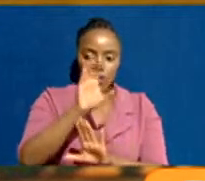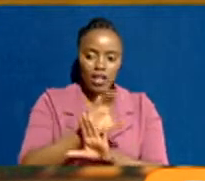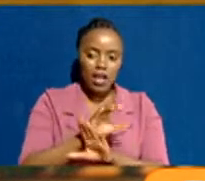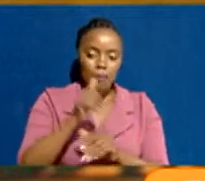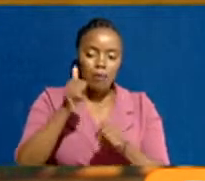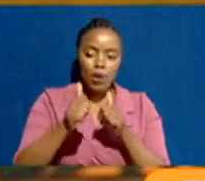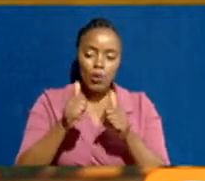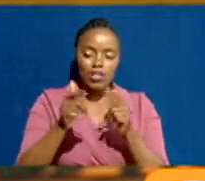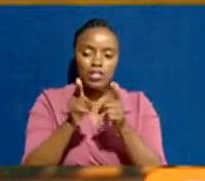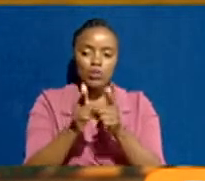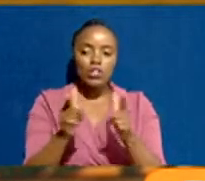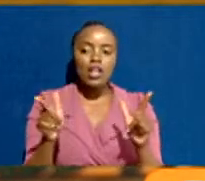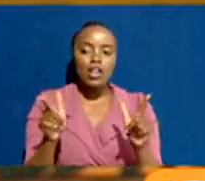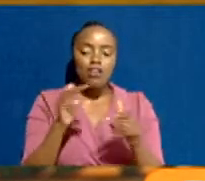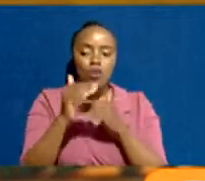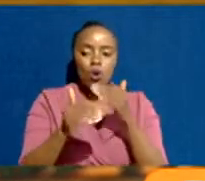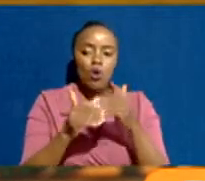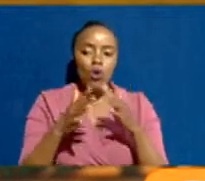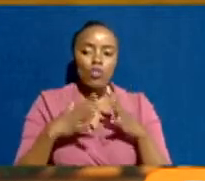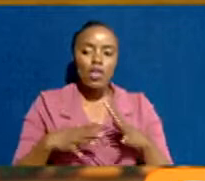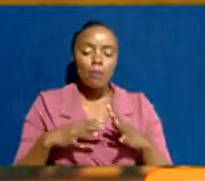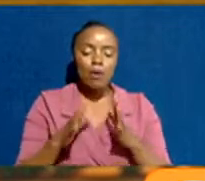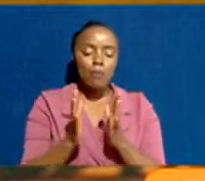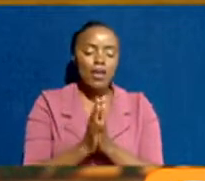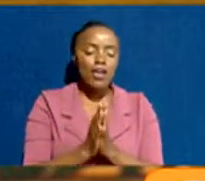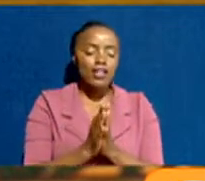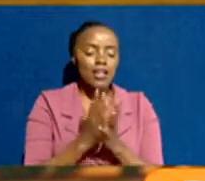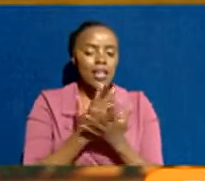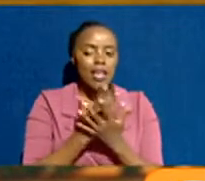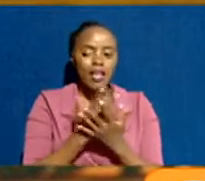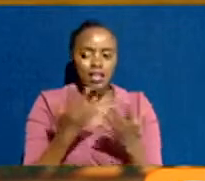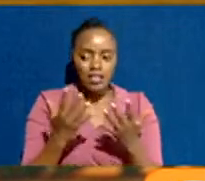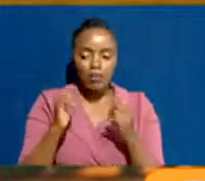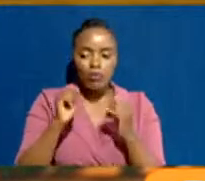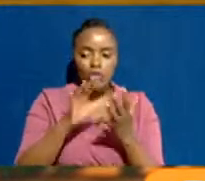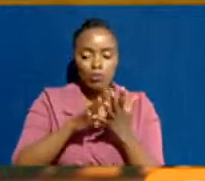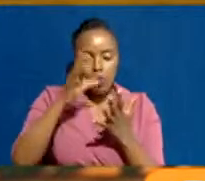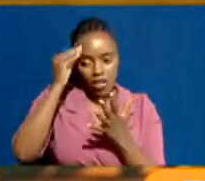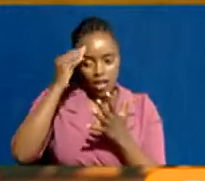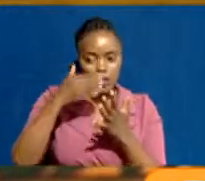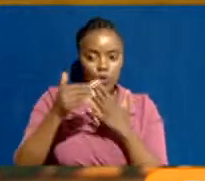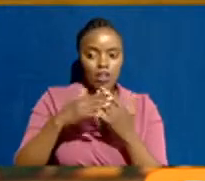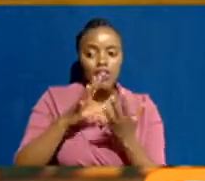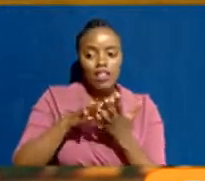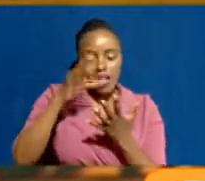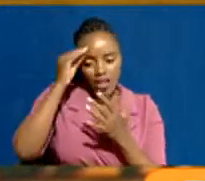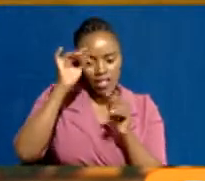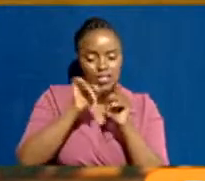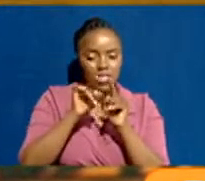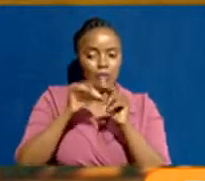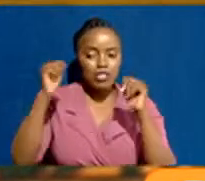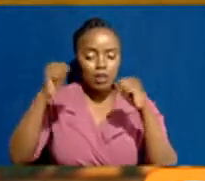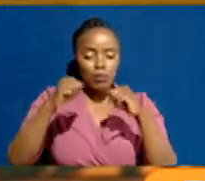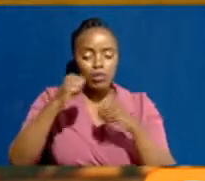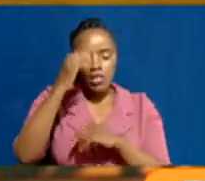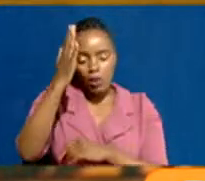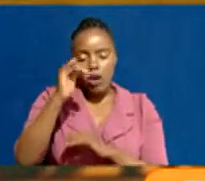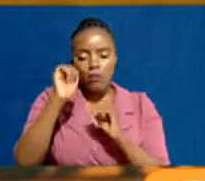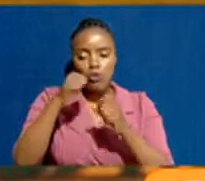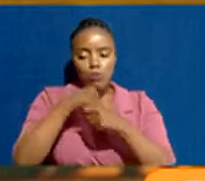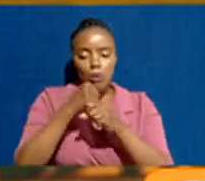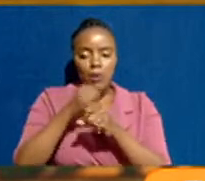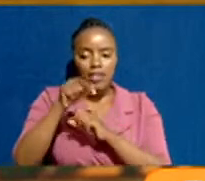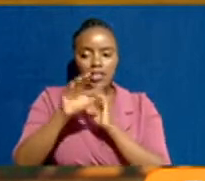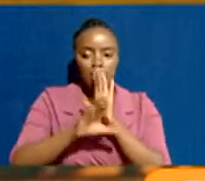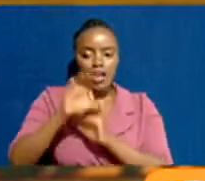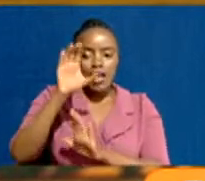to allow everybody an opportunity to learn what they want, which is still possible because we can still make this